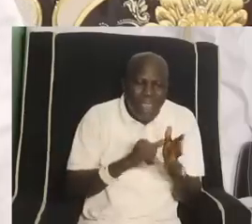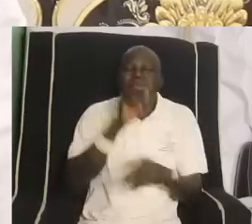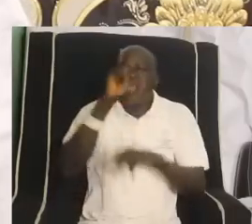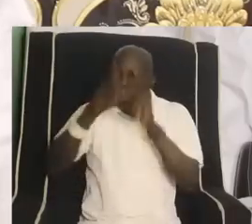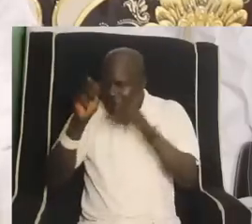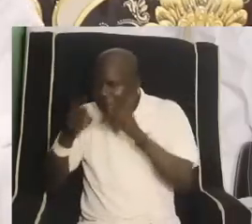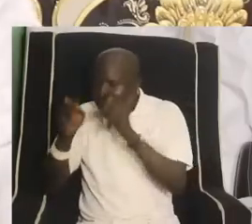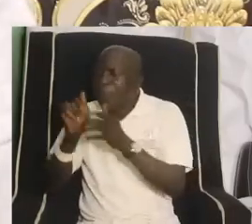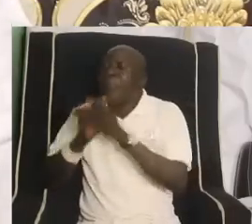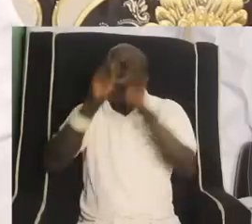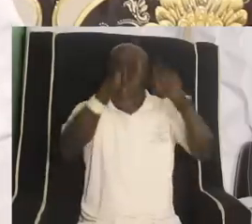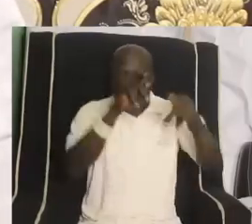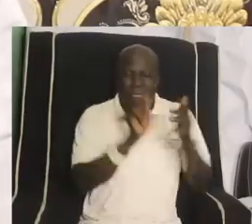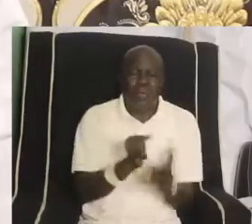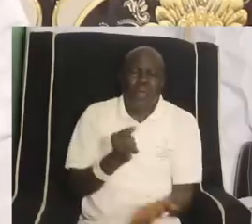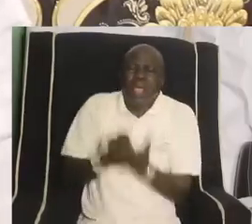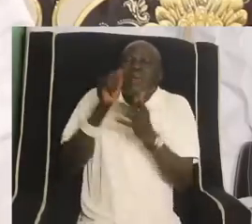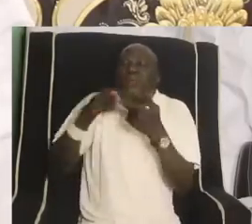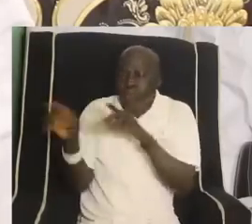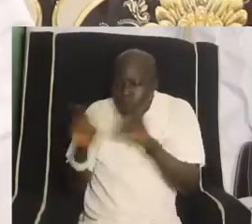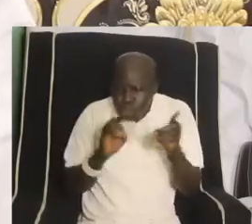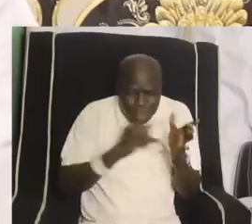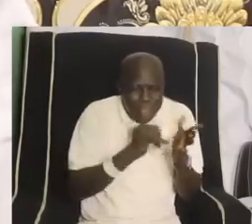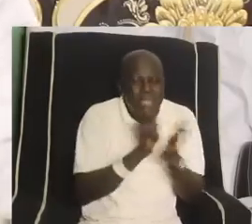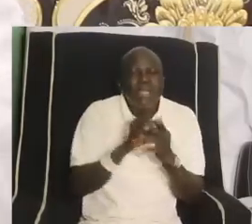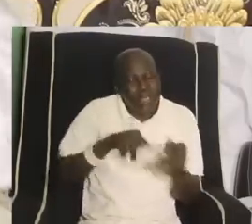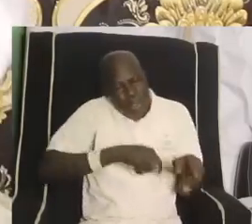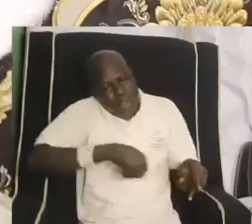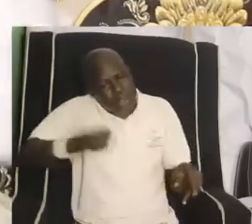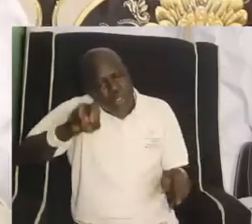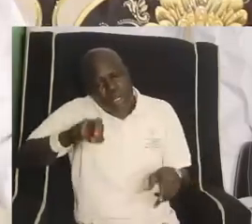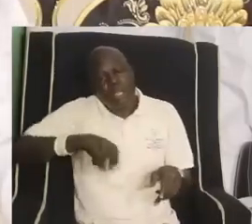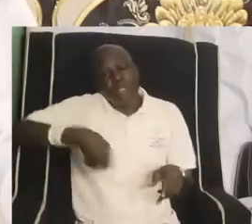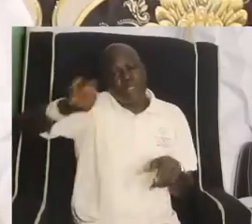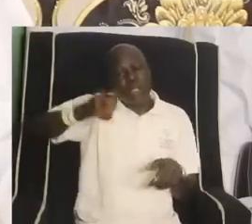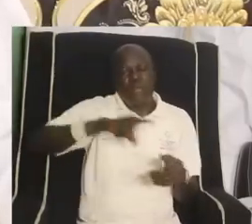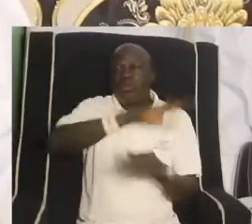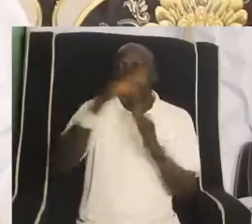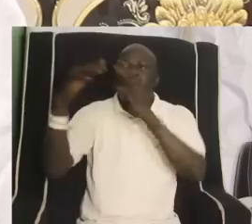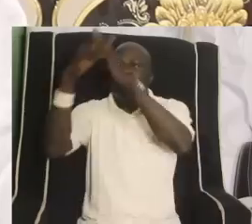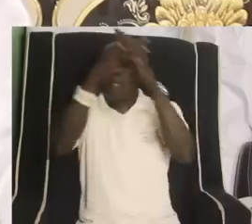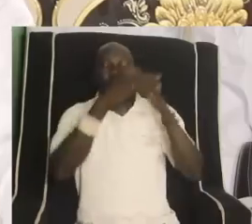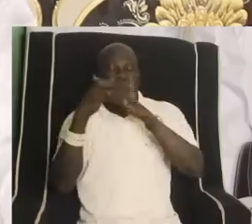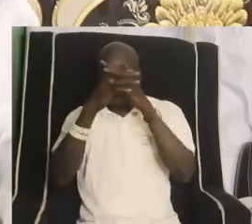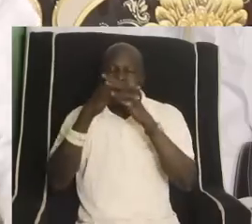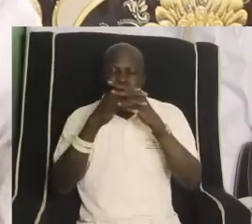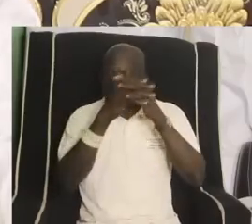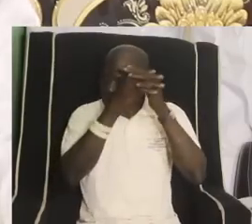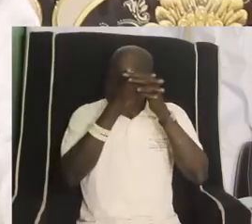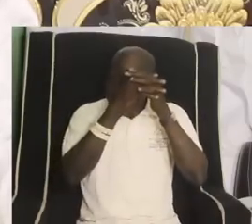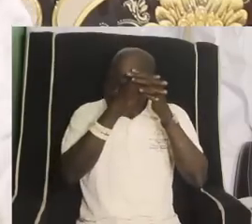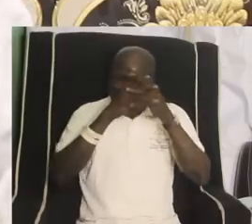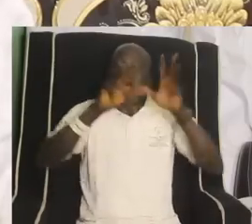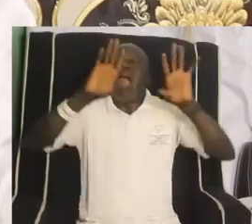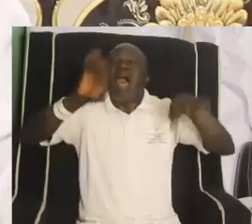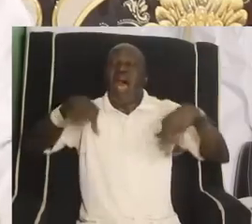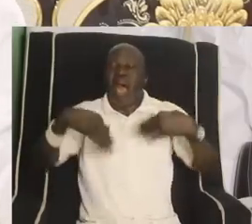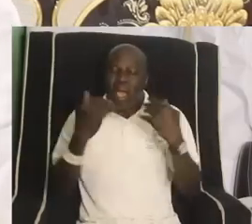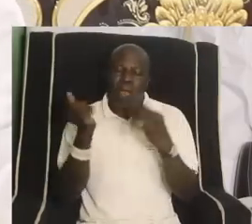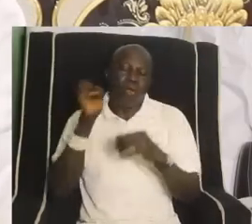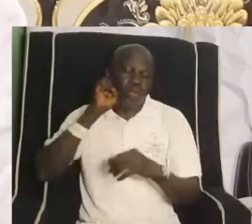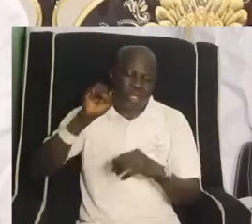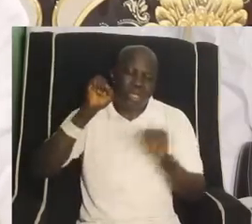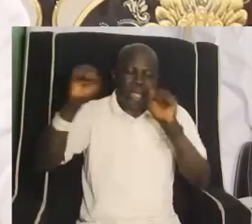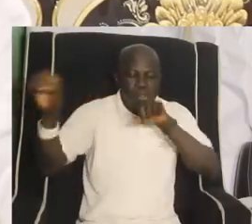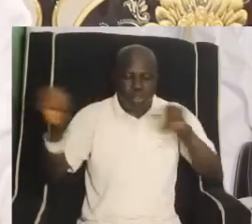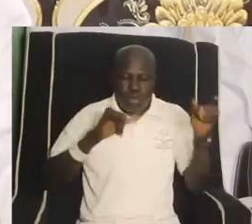mumba say to America? And the one that do transfer for her to America. The day after the transfer to